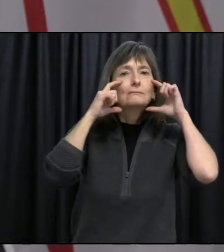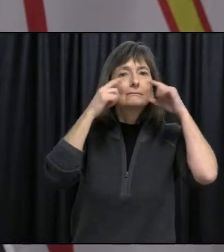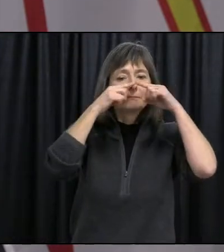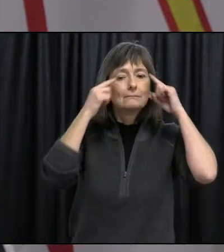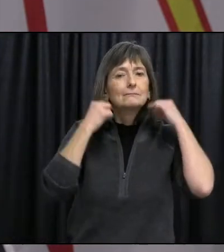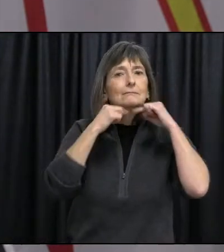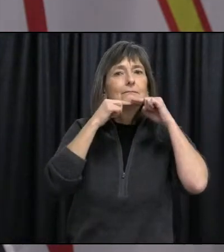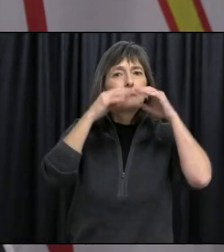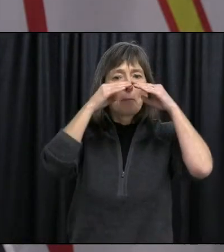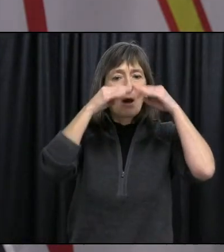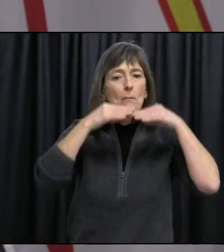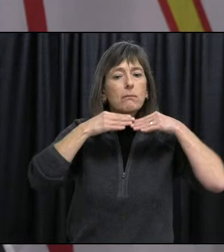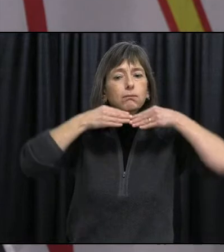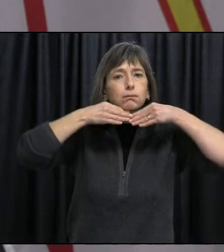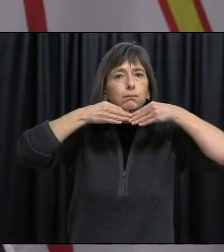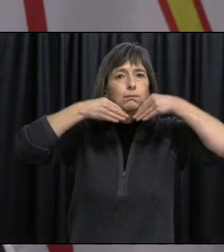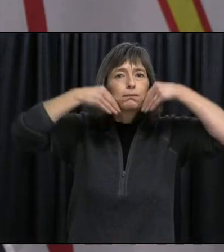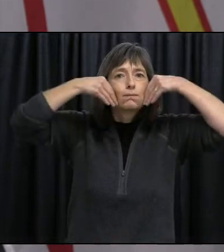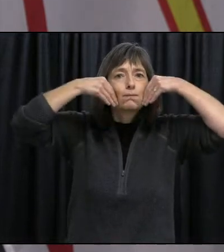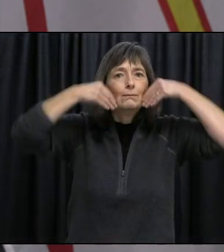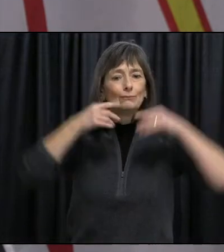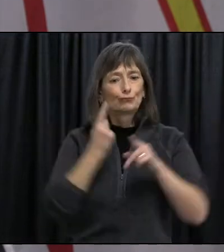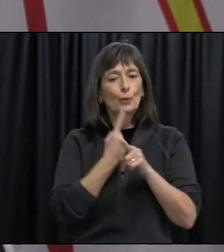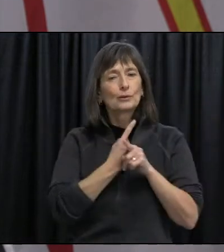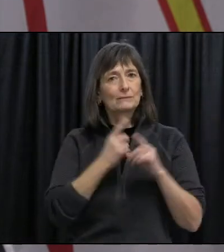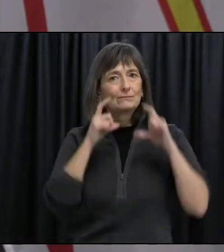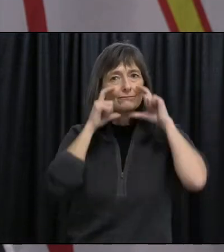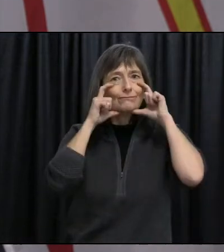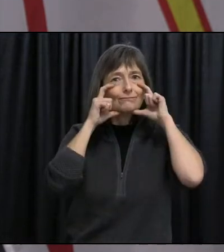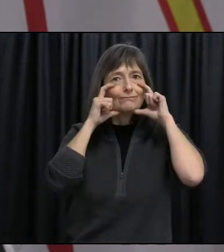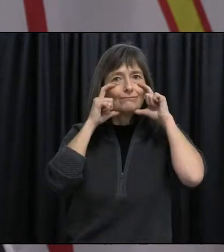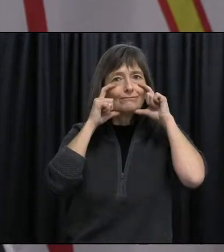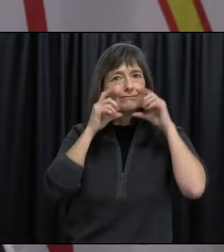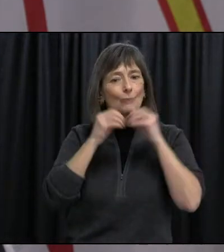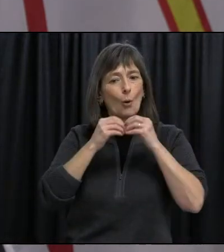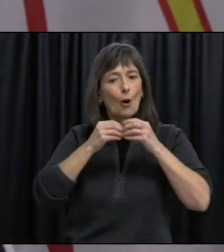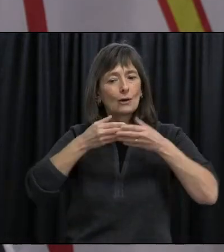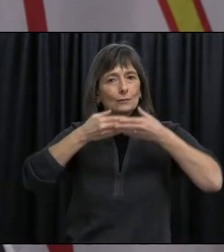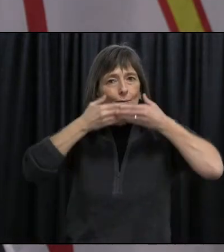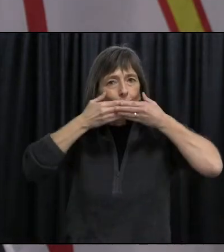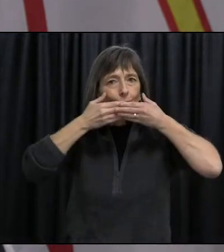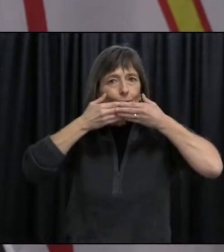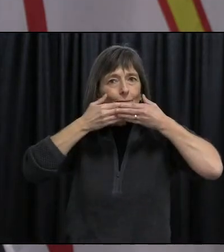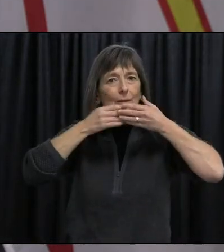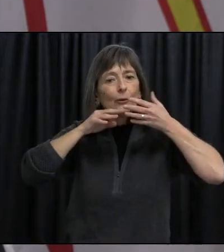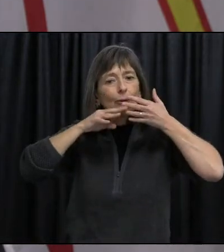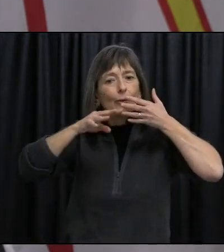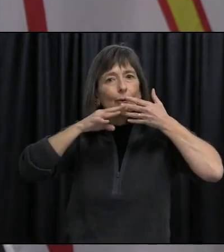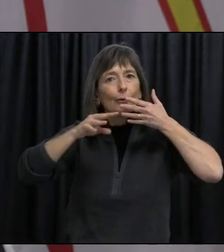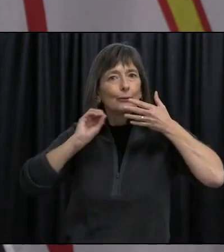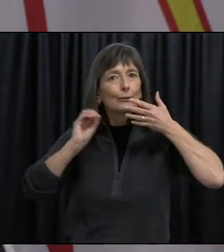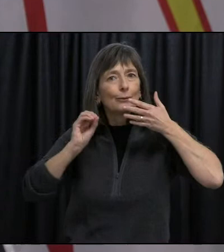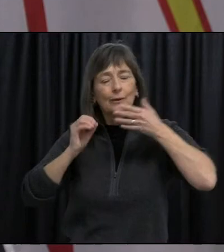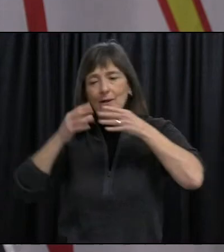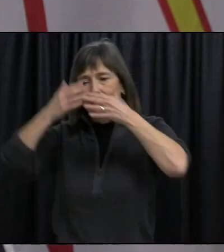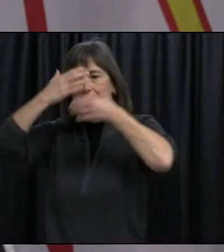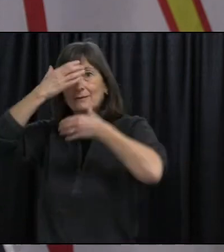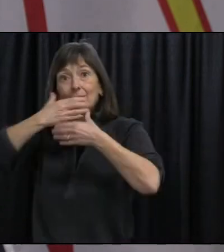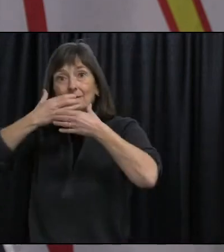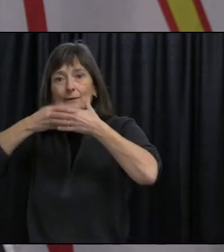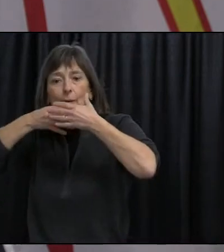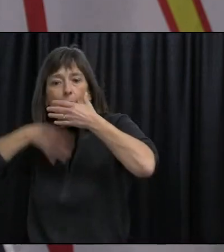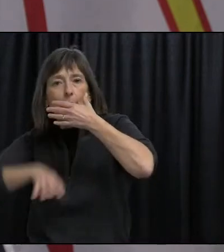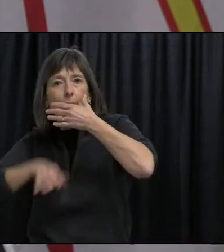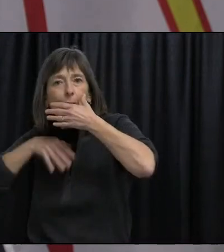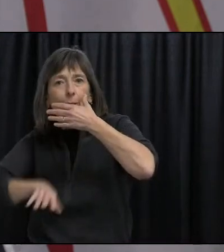top of your nose and underneath your chin if it's fitted properly. So it certainly contains the droplets much